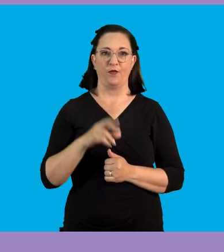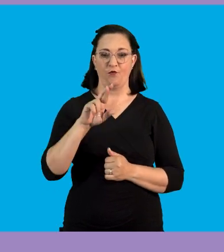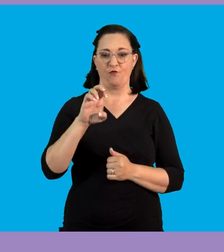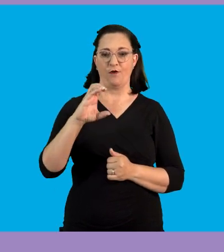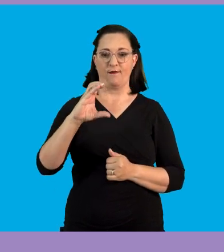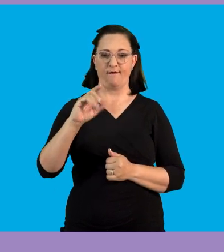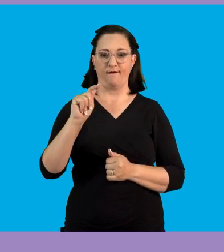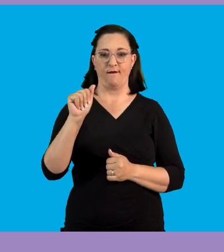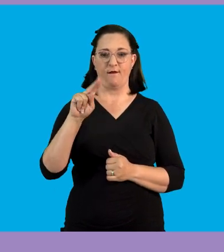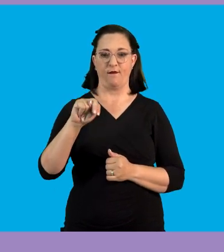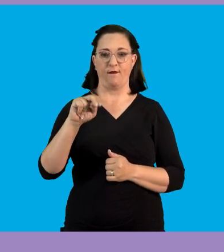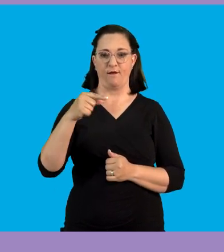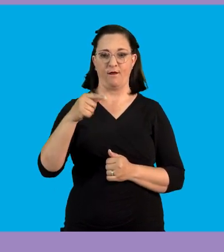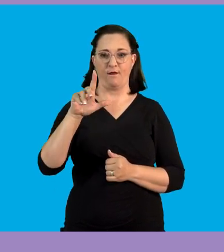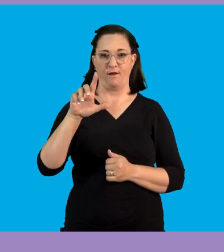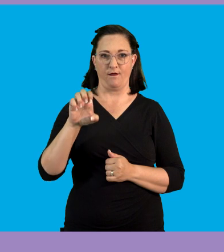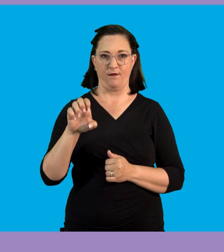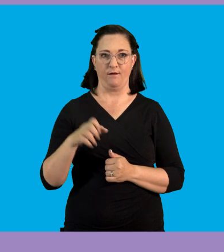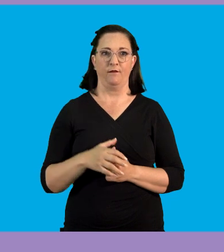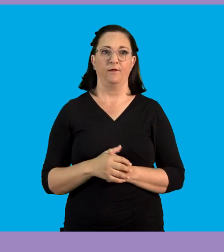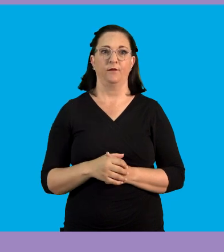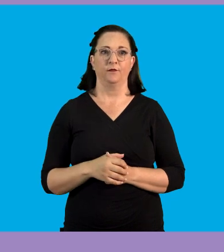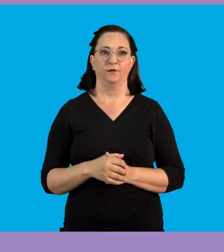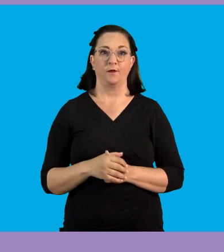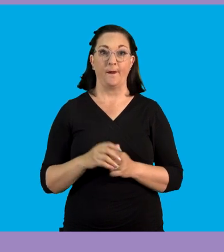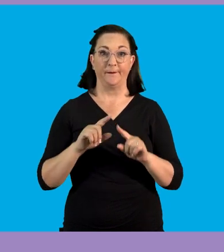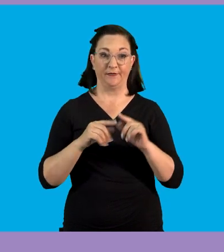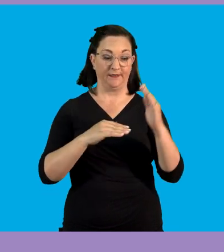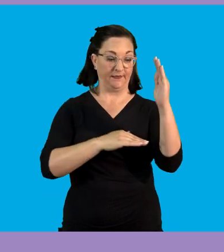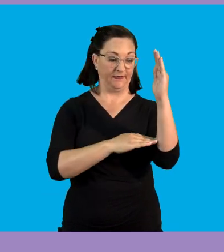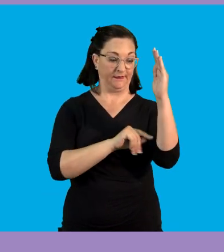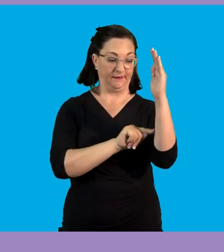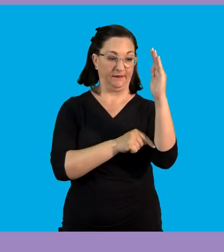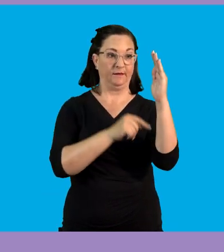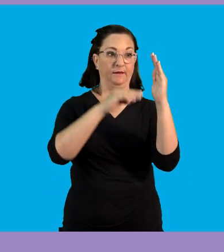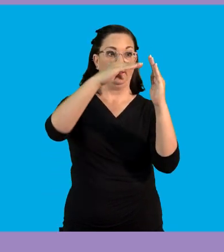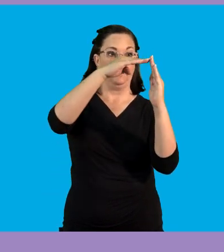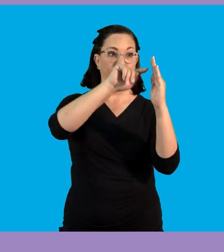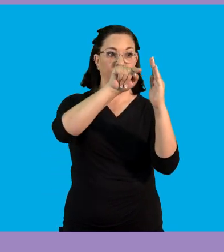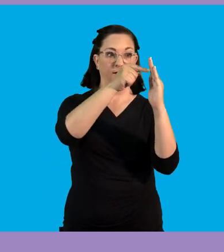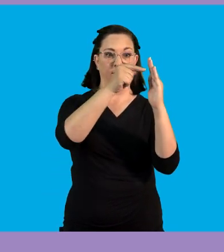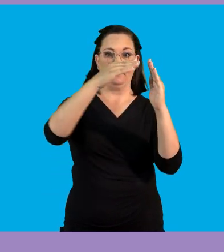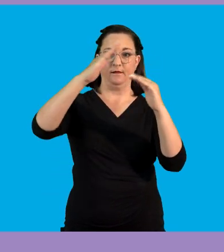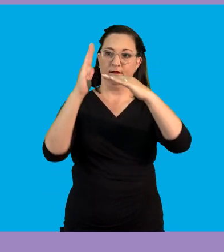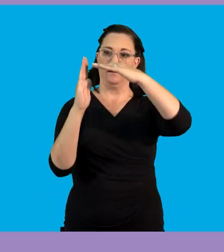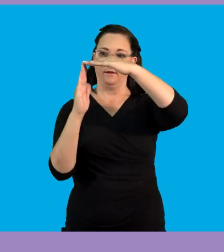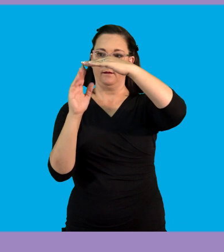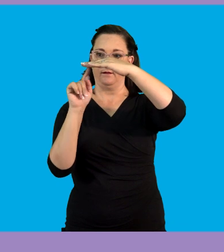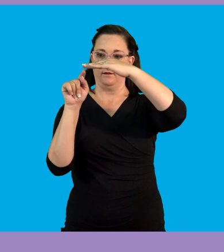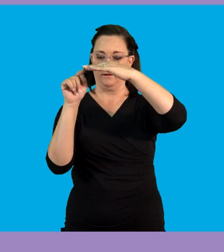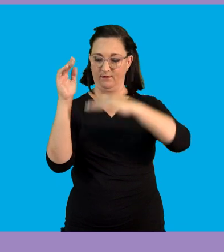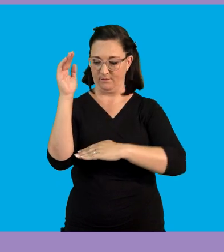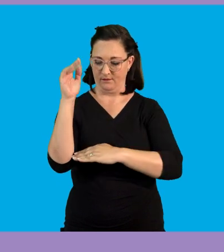a rectangle, and opposite sides are equal. And look at the angles. All the angles are 90 degrees. So